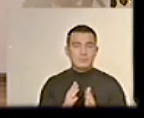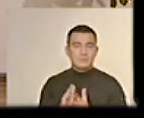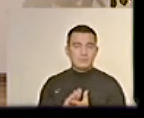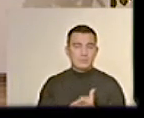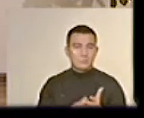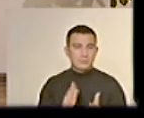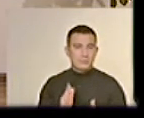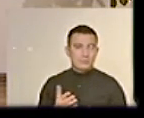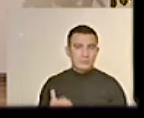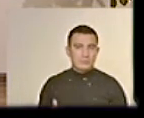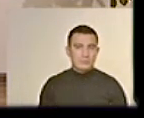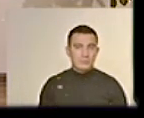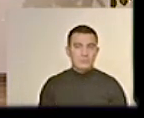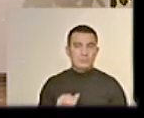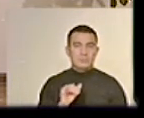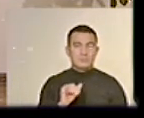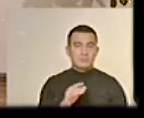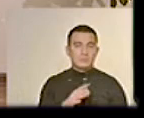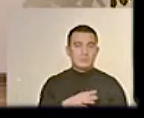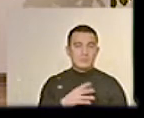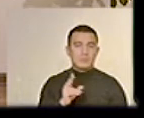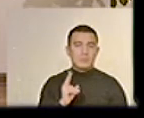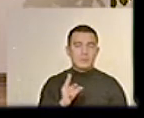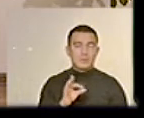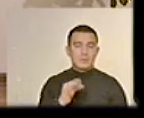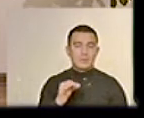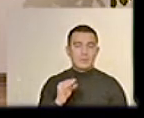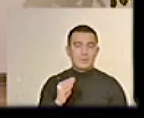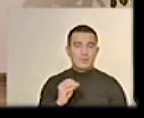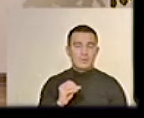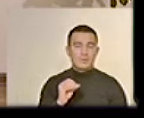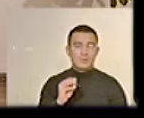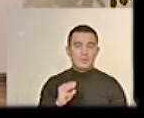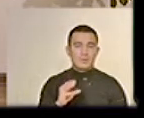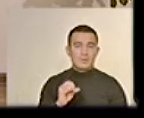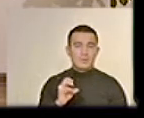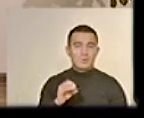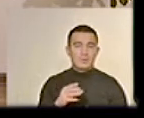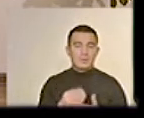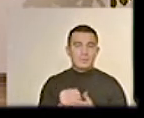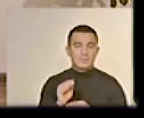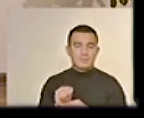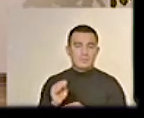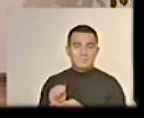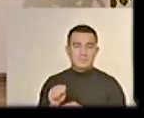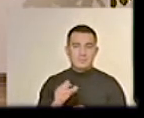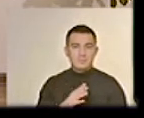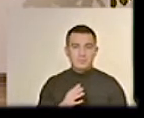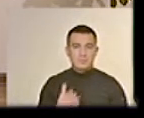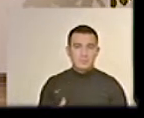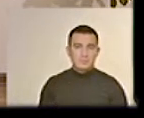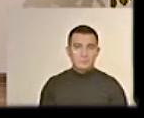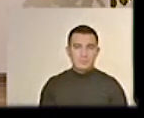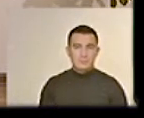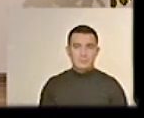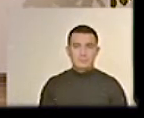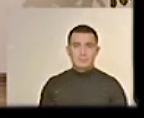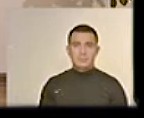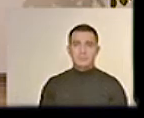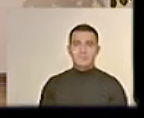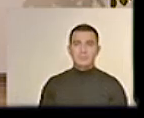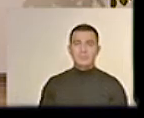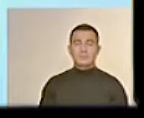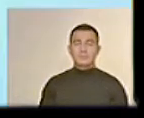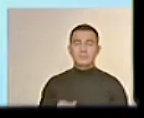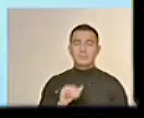ettirdik va uning koeffitsentlarini qo'yib oldik. Endi ikkinchi moddaga ahamiyat bering reaksiyamizga. Quyidagi